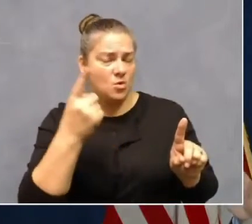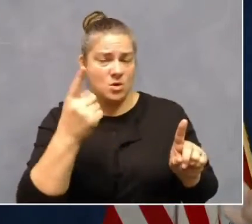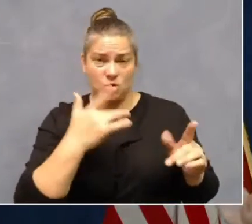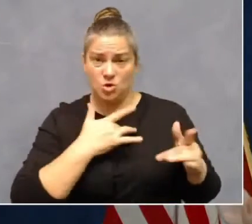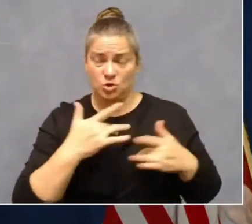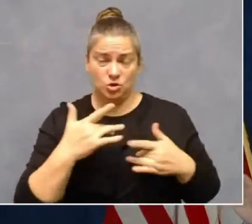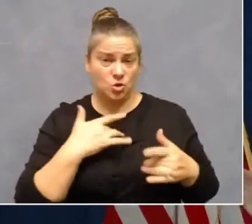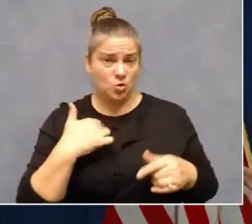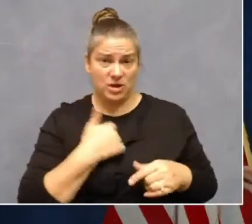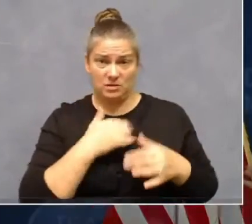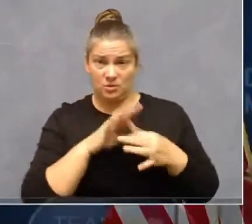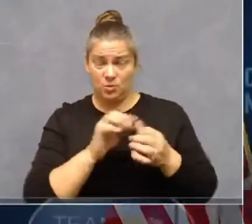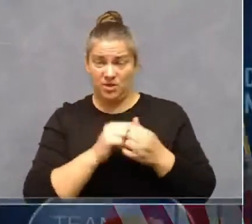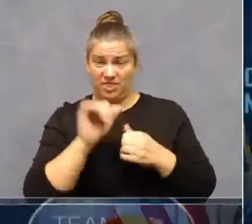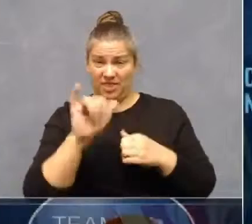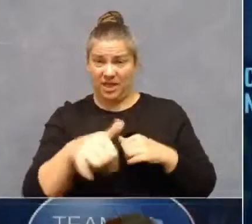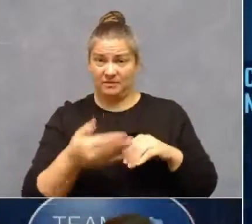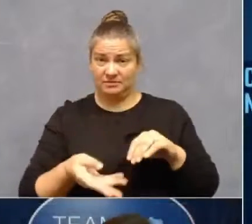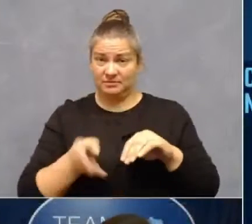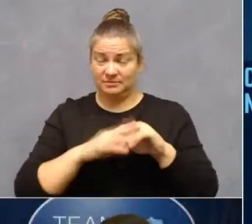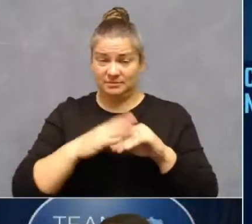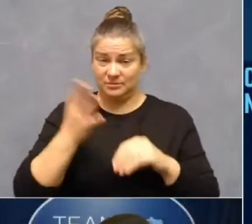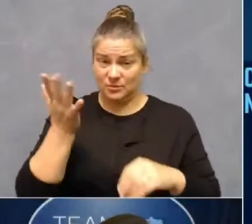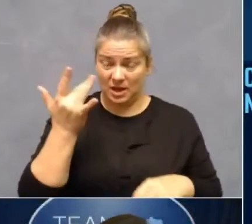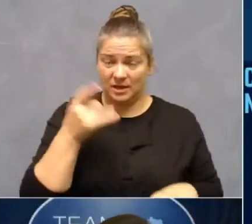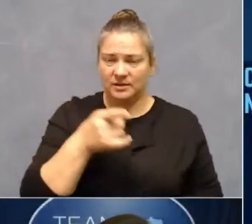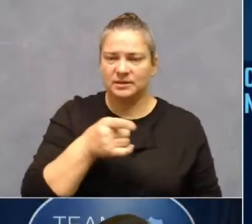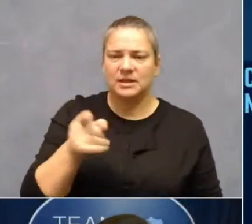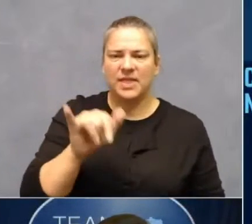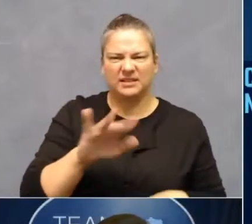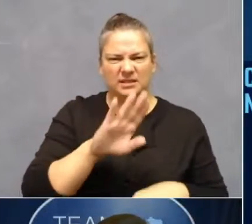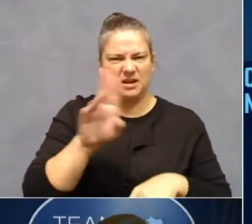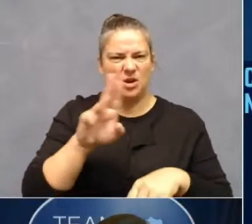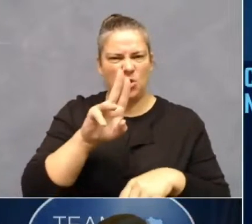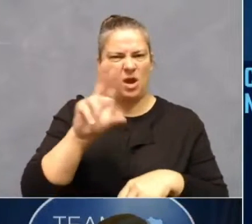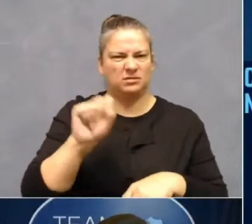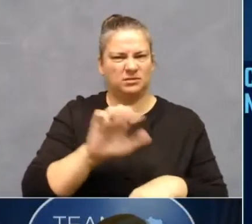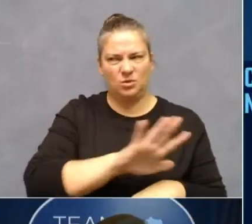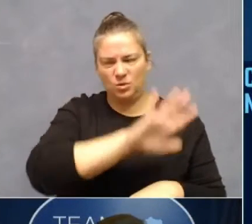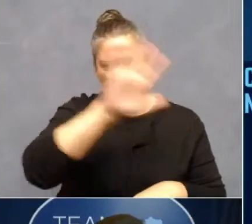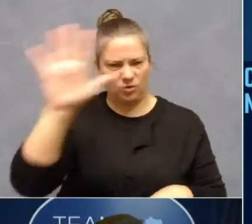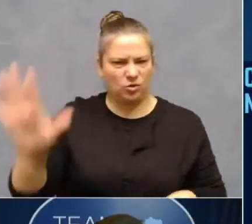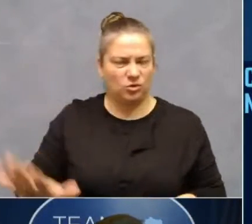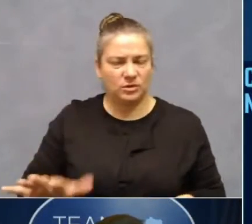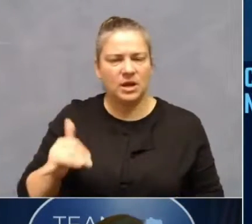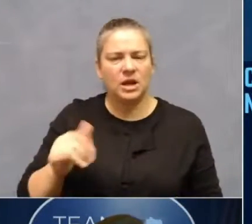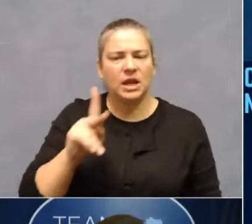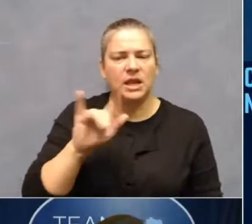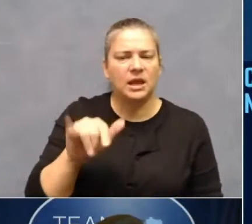this escalation, so that is nationwide. Also look at Kentucky.